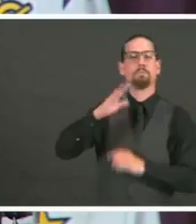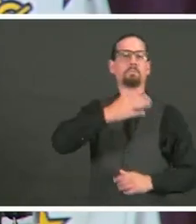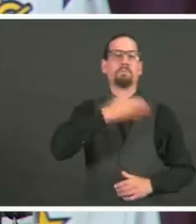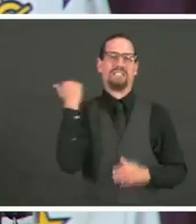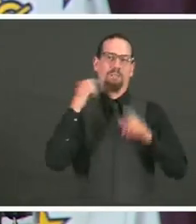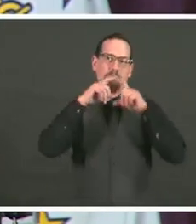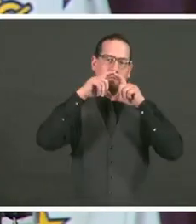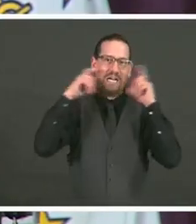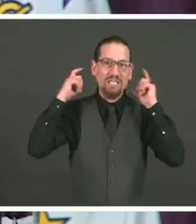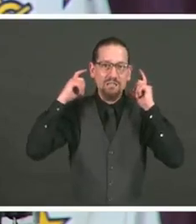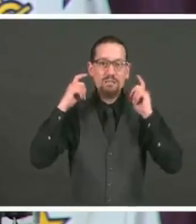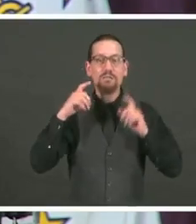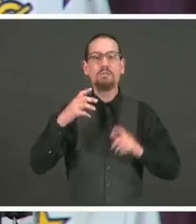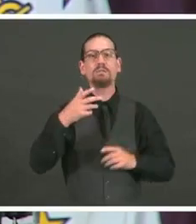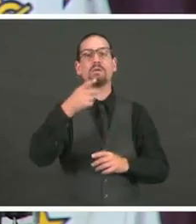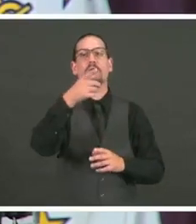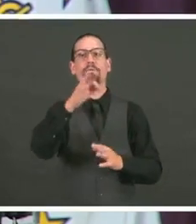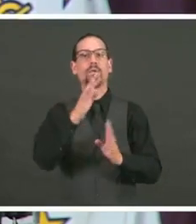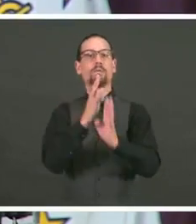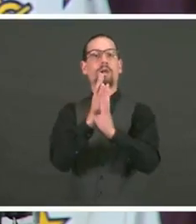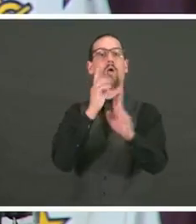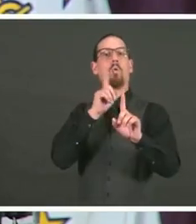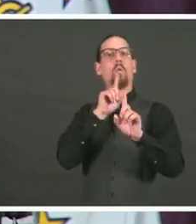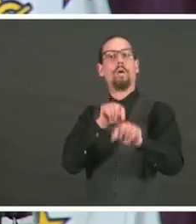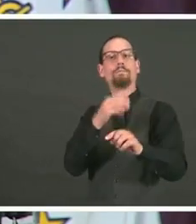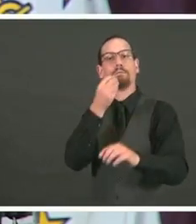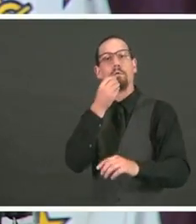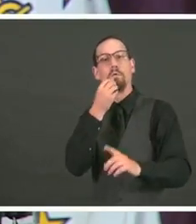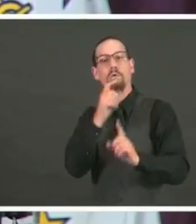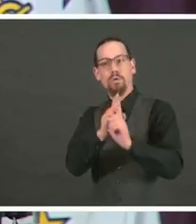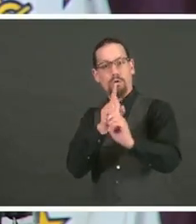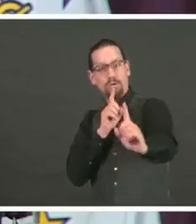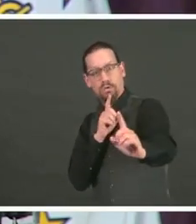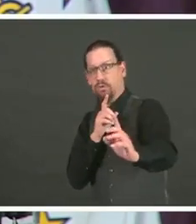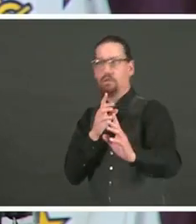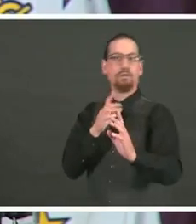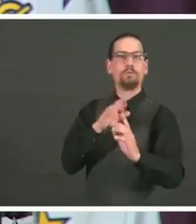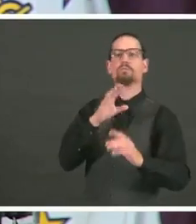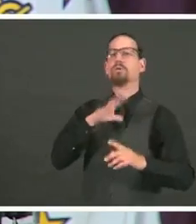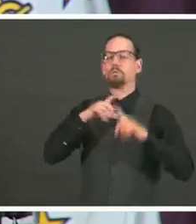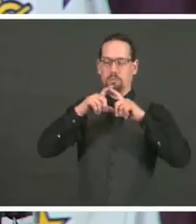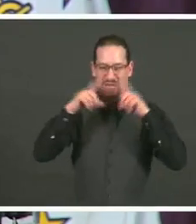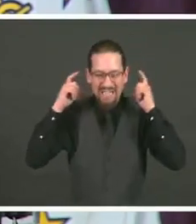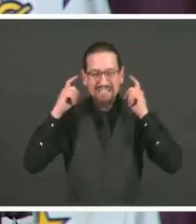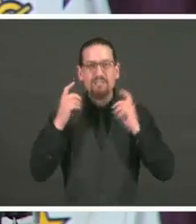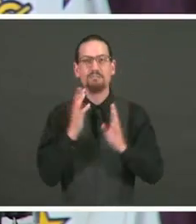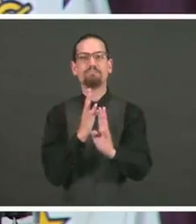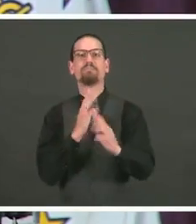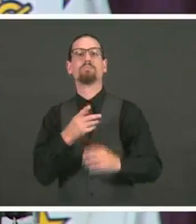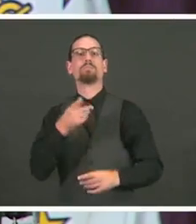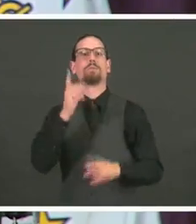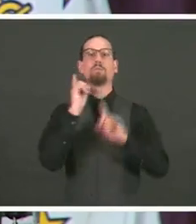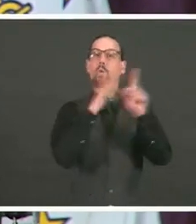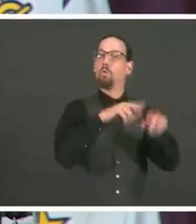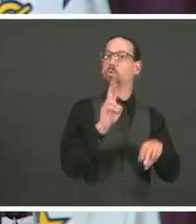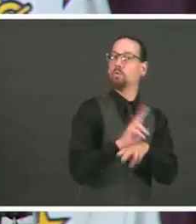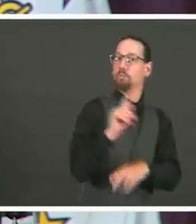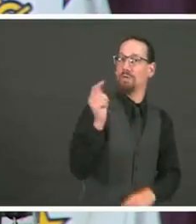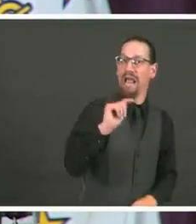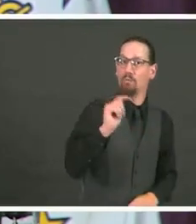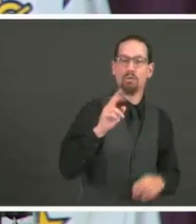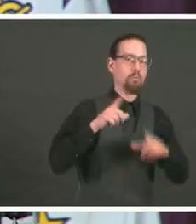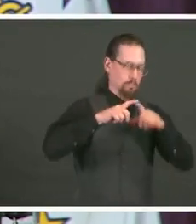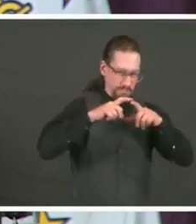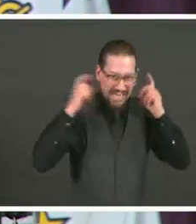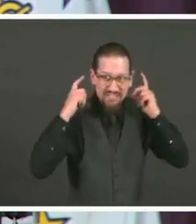for takeout, put your mask on. If you're waiting in line to use a restroom at any place, put your mask on. Just please